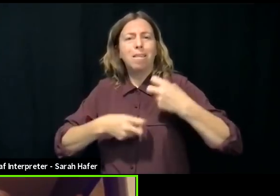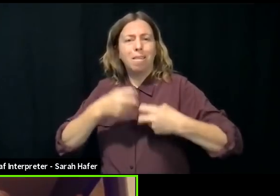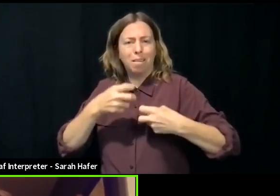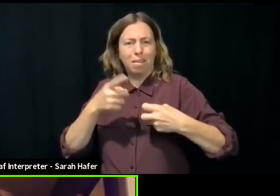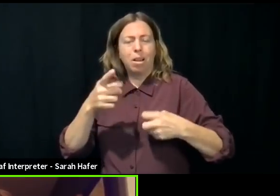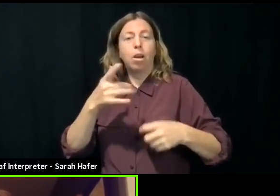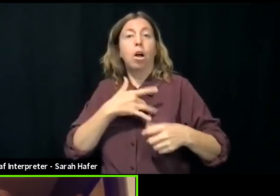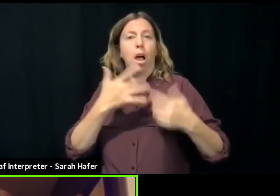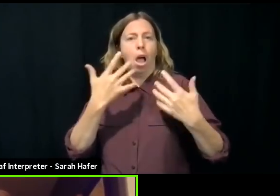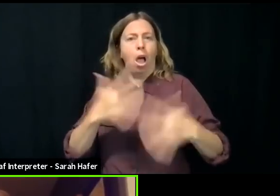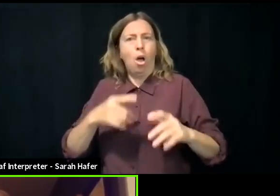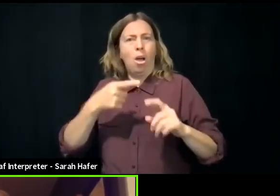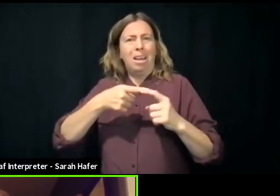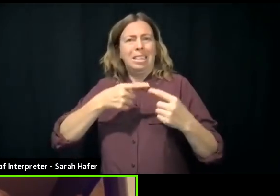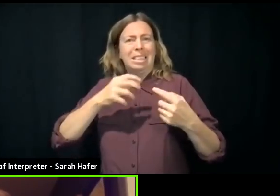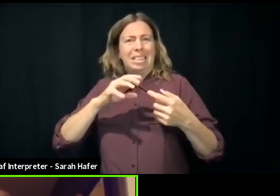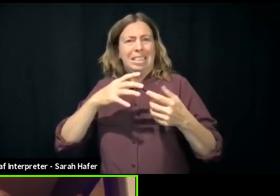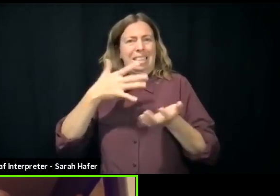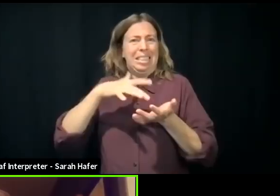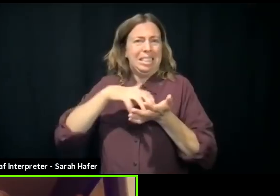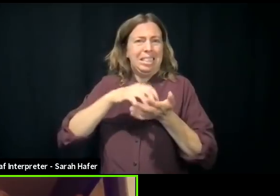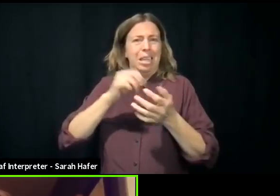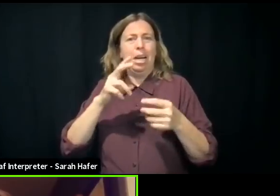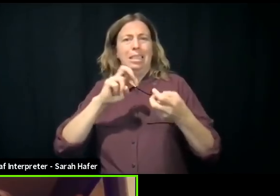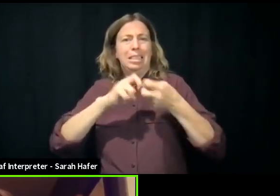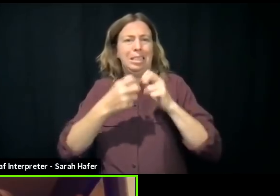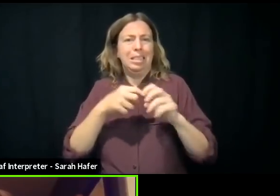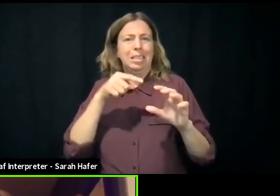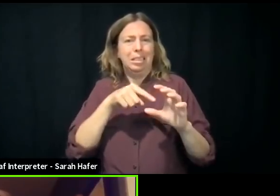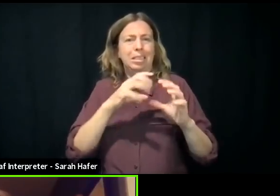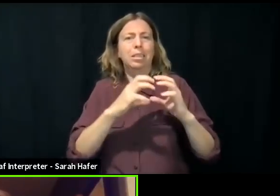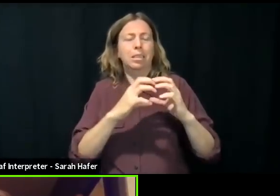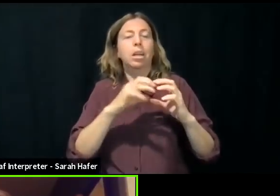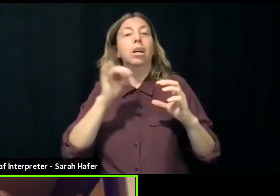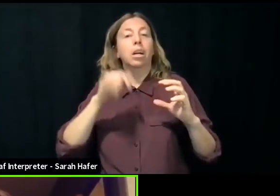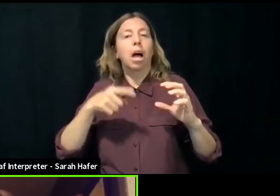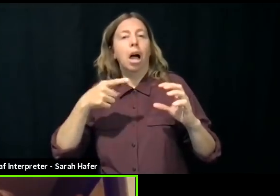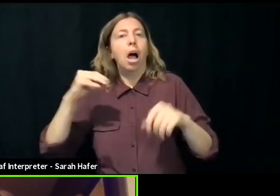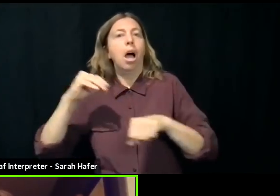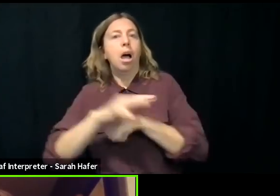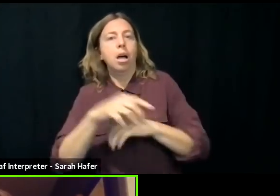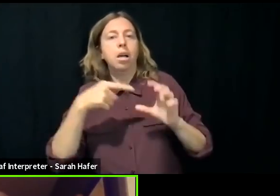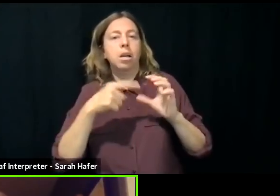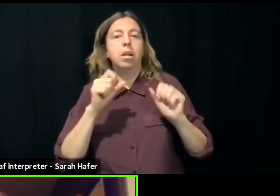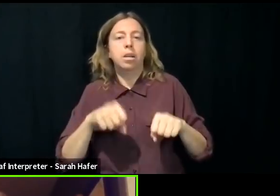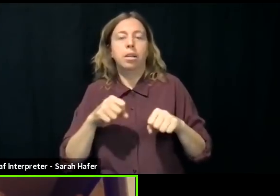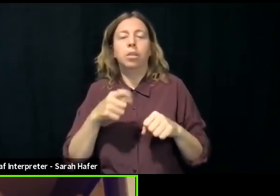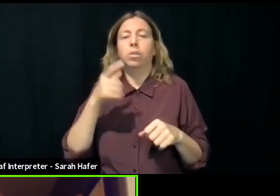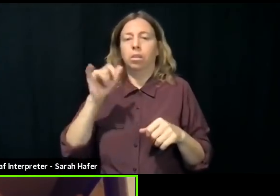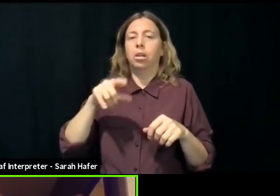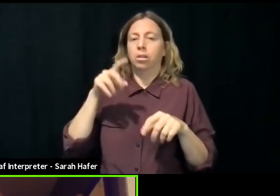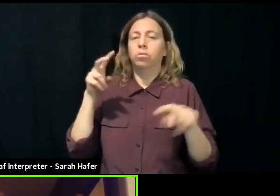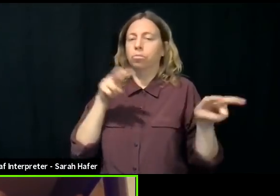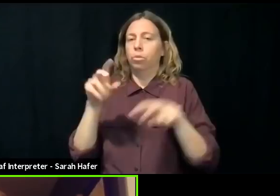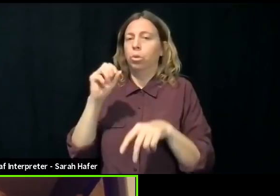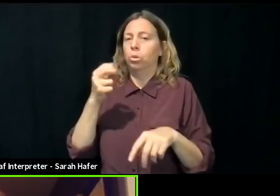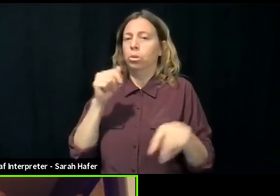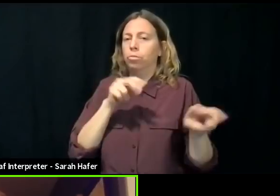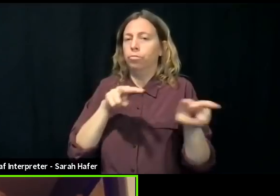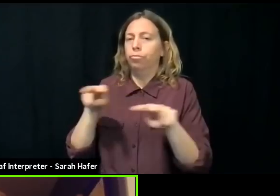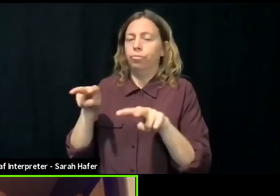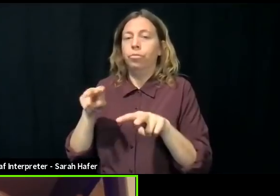healthcare providers to be on lookout for symptoms of myocarditis in people who have been vaccinated. And our partners at the Centers for Disease Control